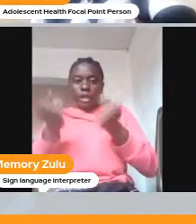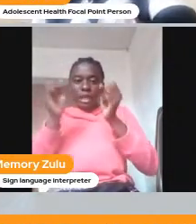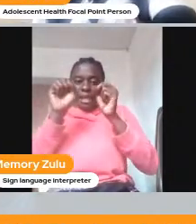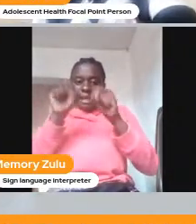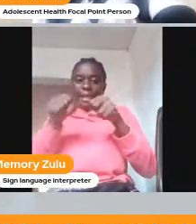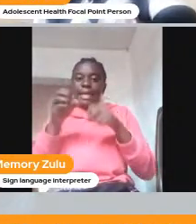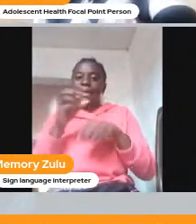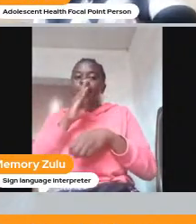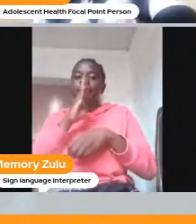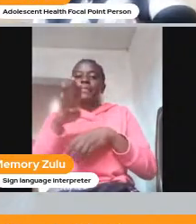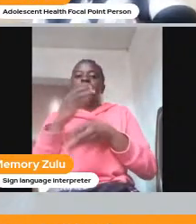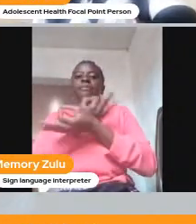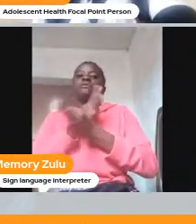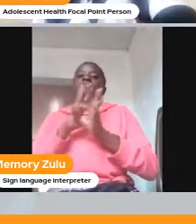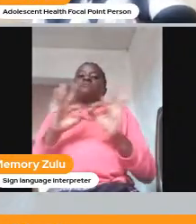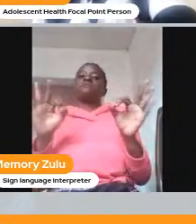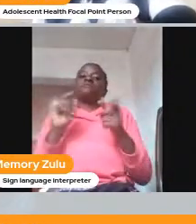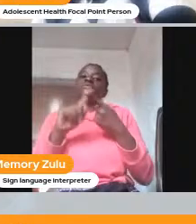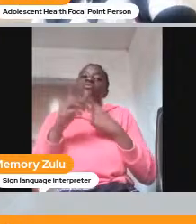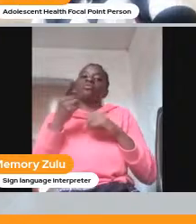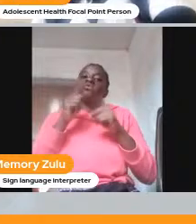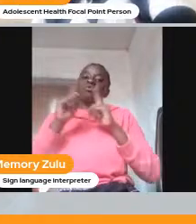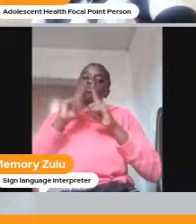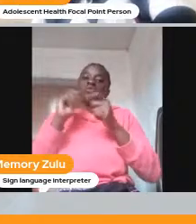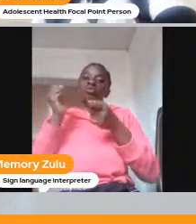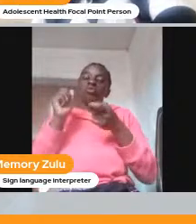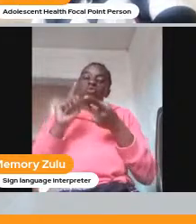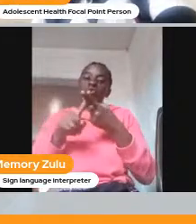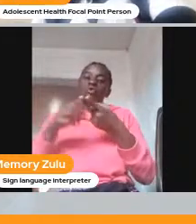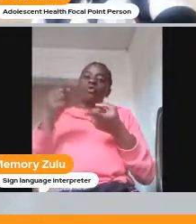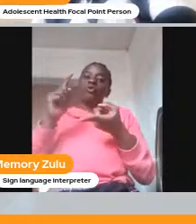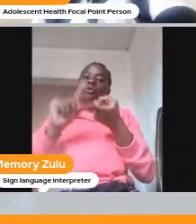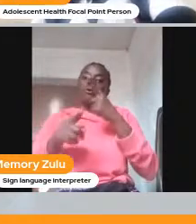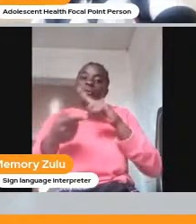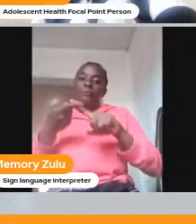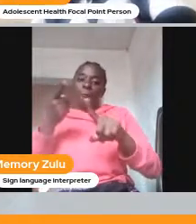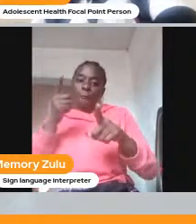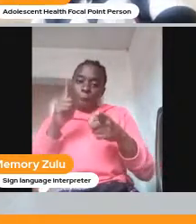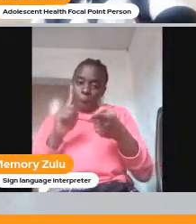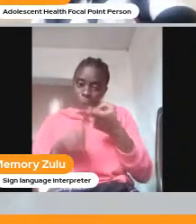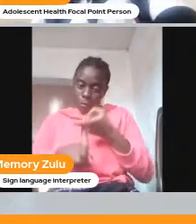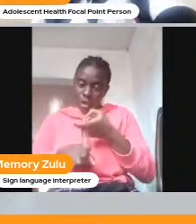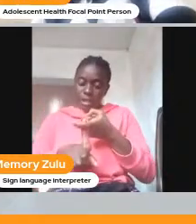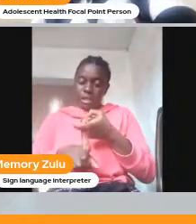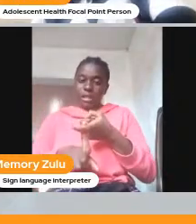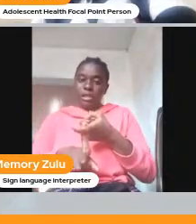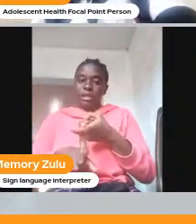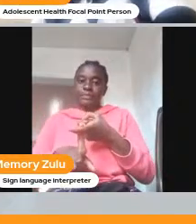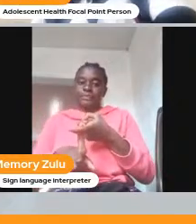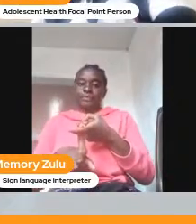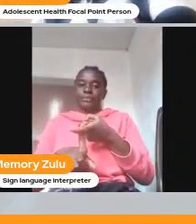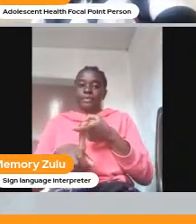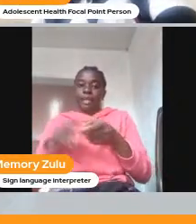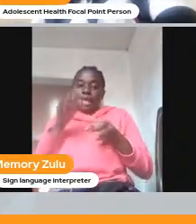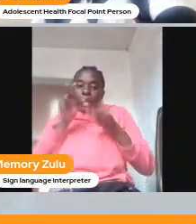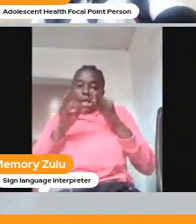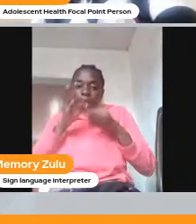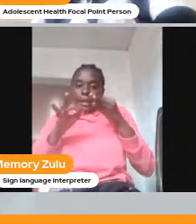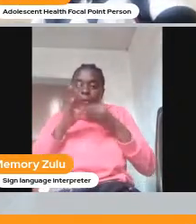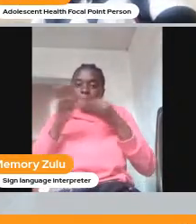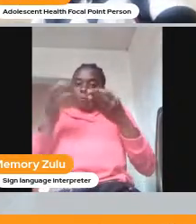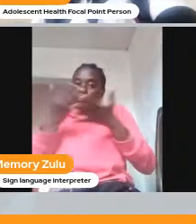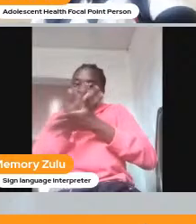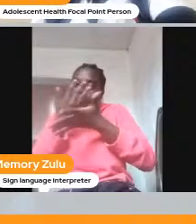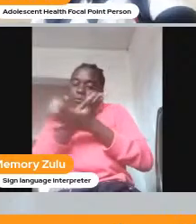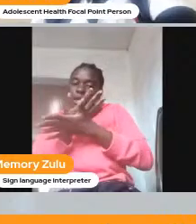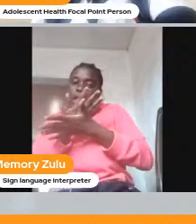spaces. That's why they're even called friendly, so that when you come in, you'll be helped. And you should not just die with that STI. Like we